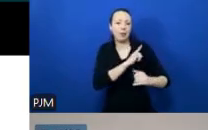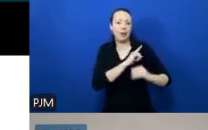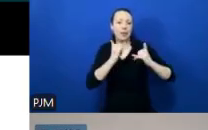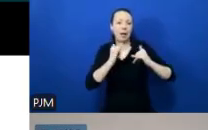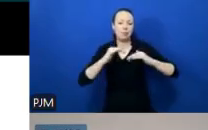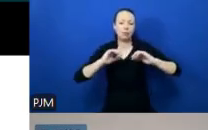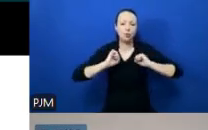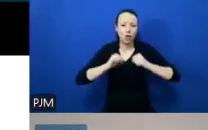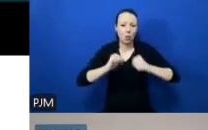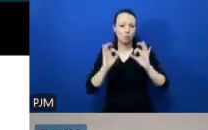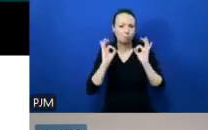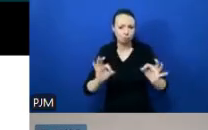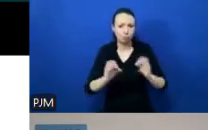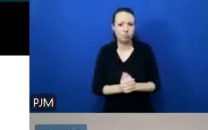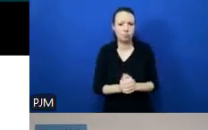network regulation,